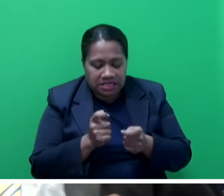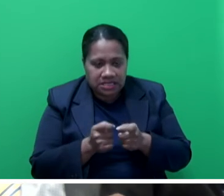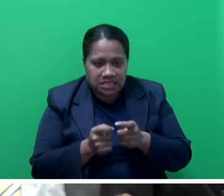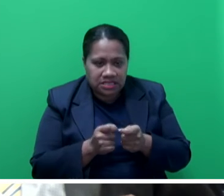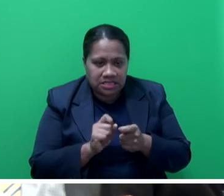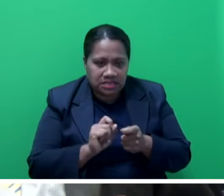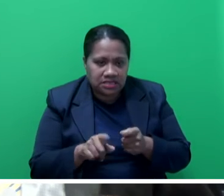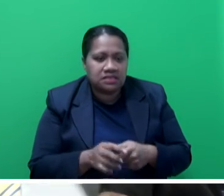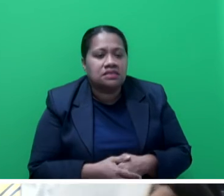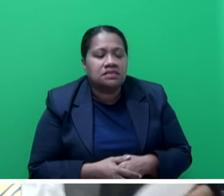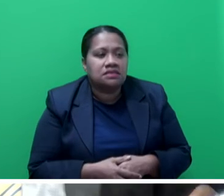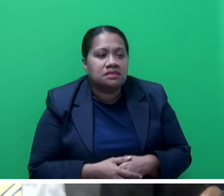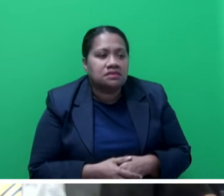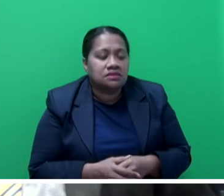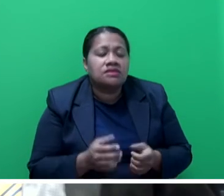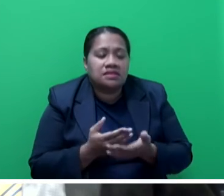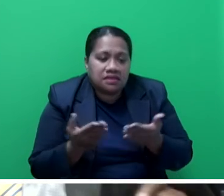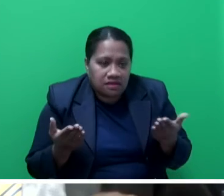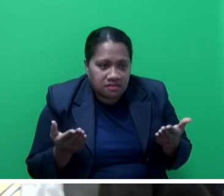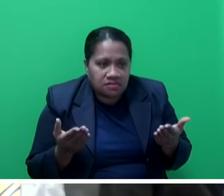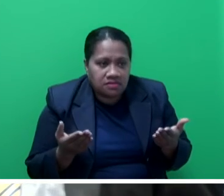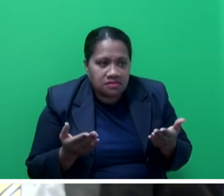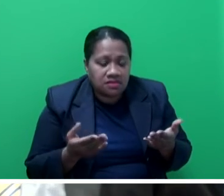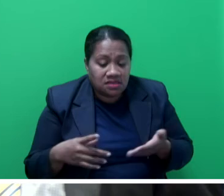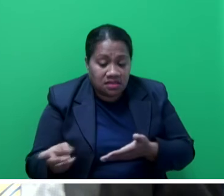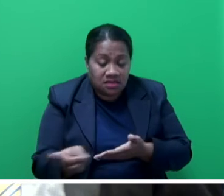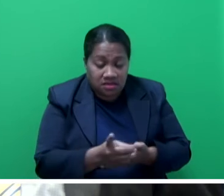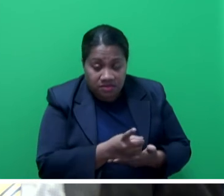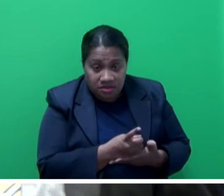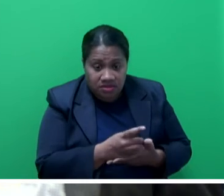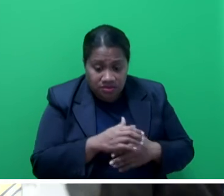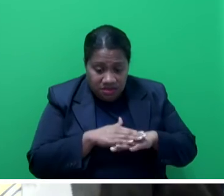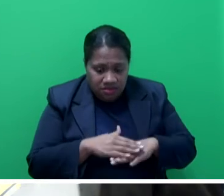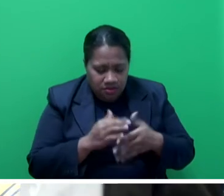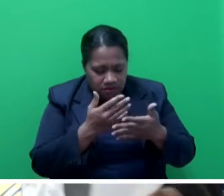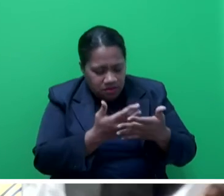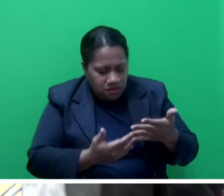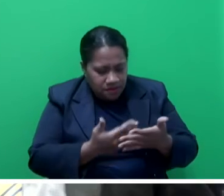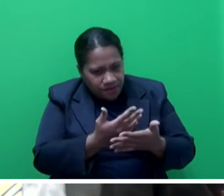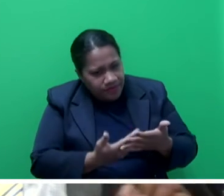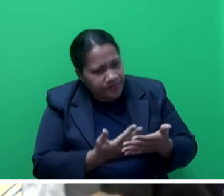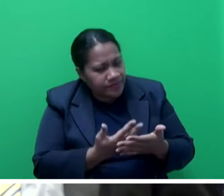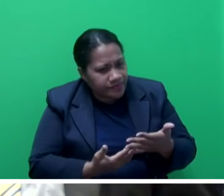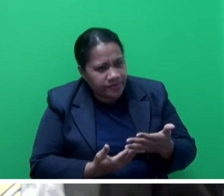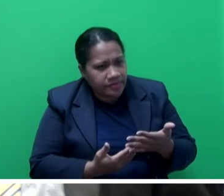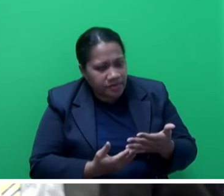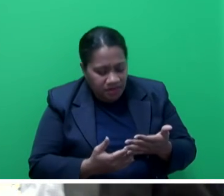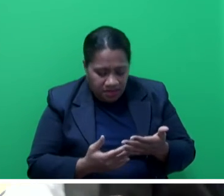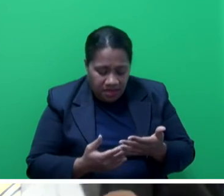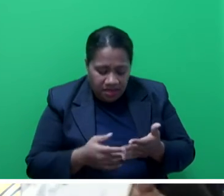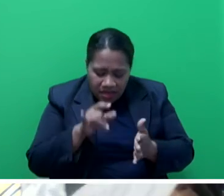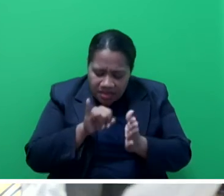So that's how they do. So the data managers that are sitting behind go through the detail and identify the groups as they come